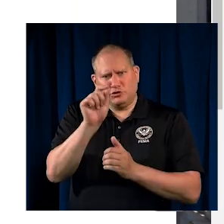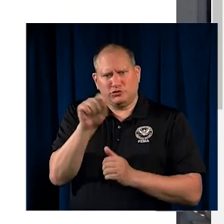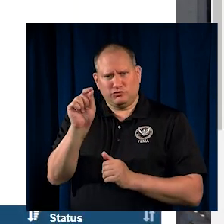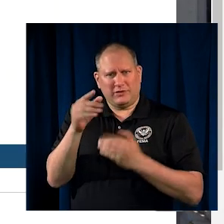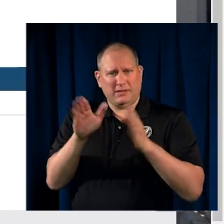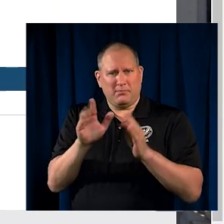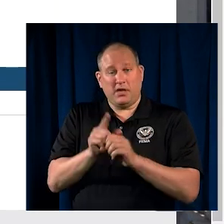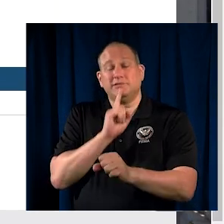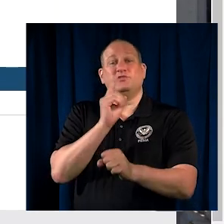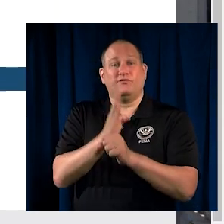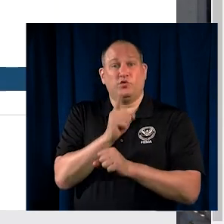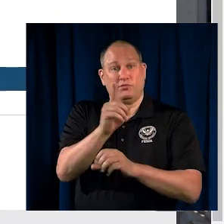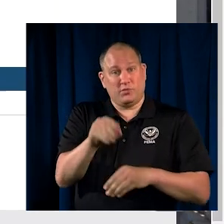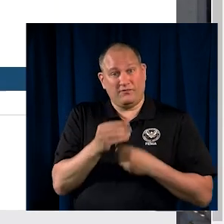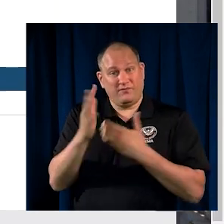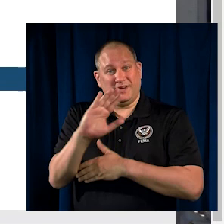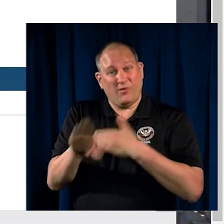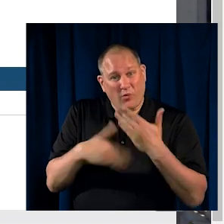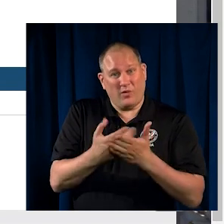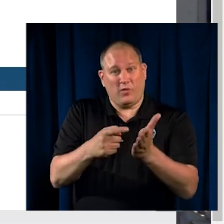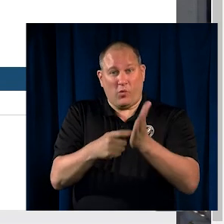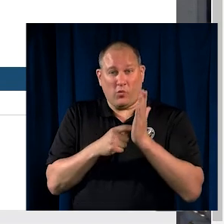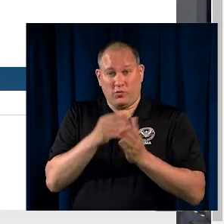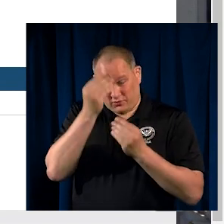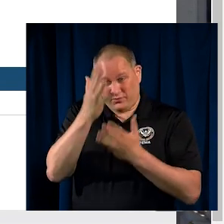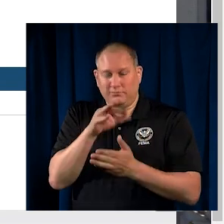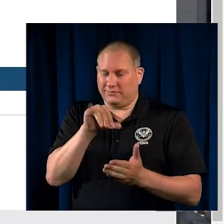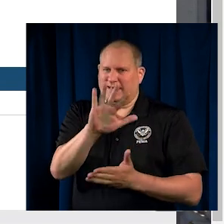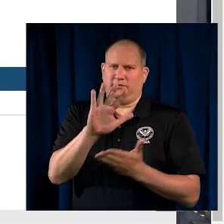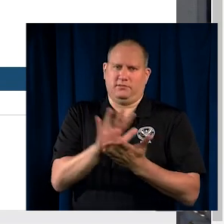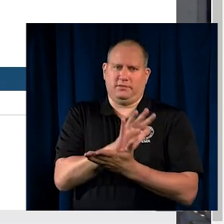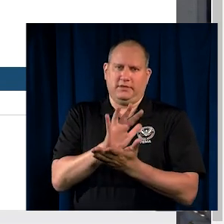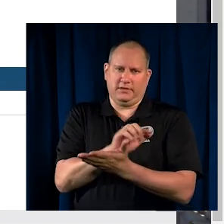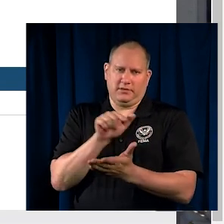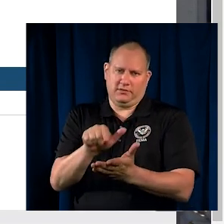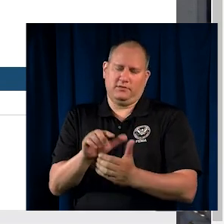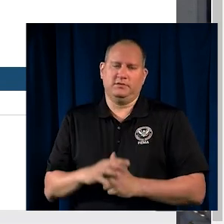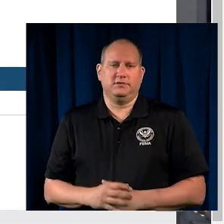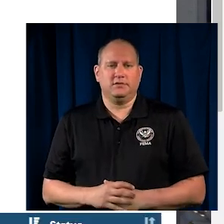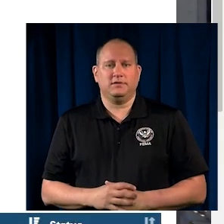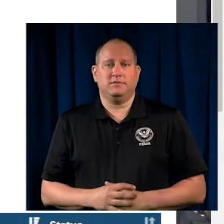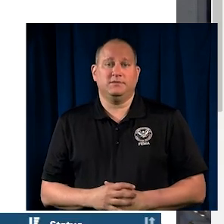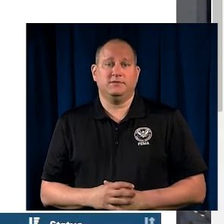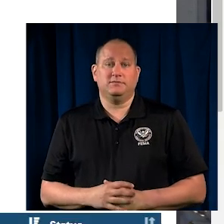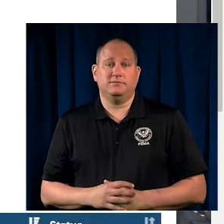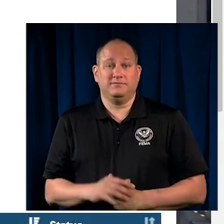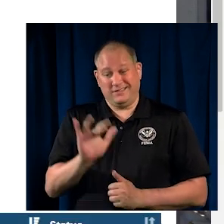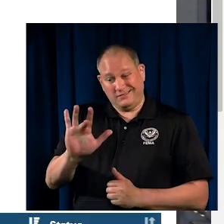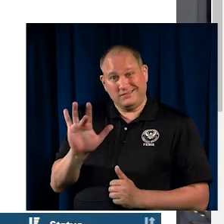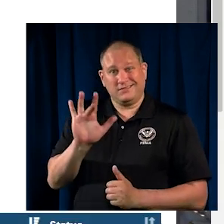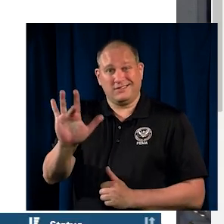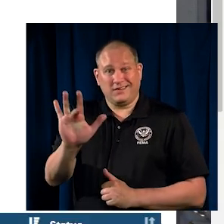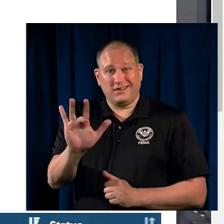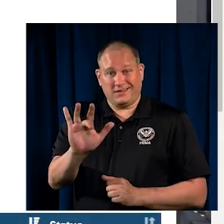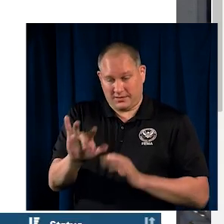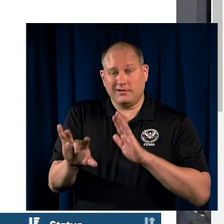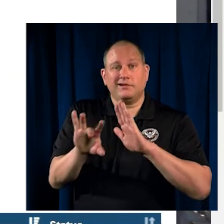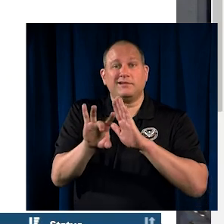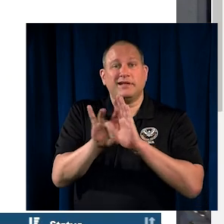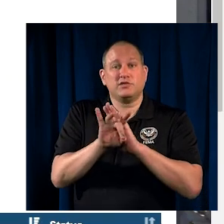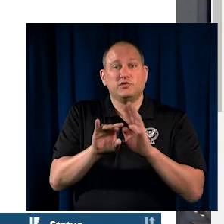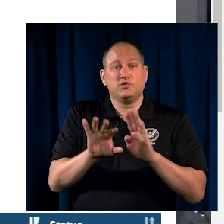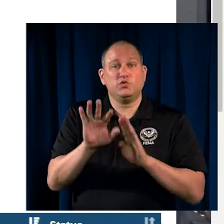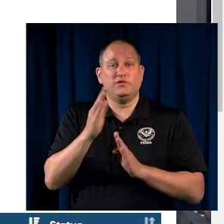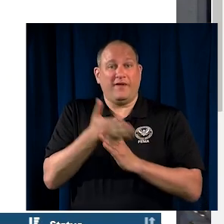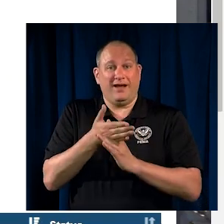Check the box to confirm you are providing all the required information in your documents. Select the Choose